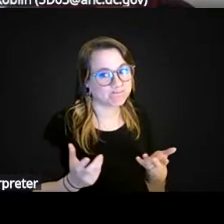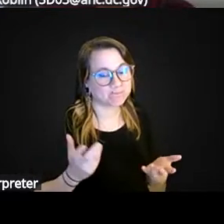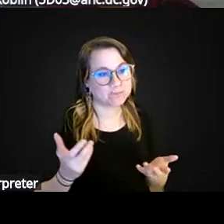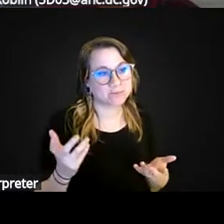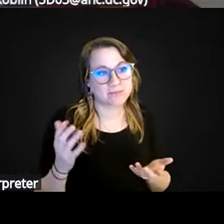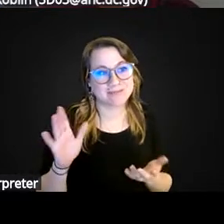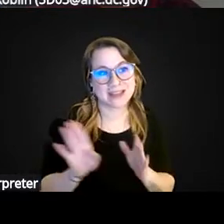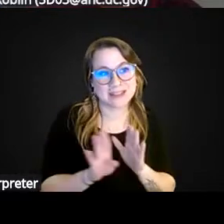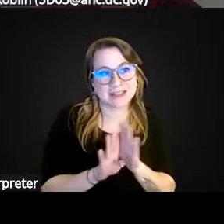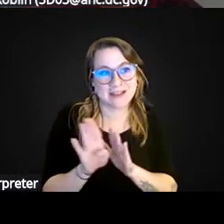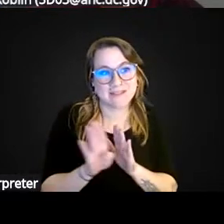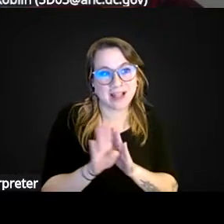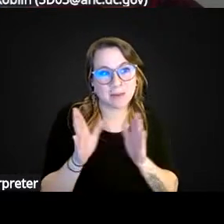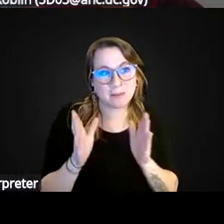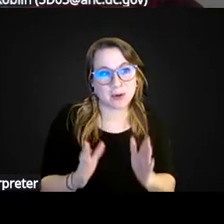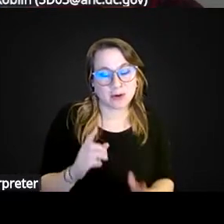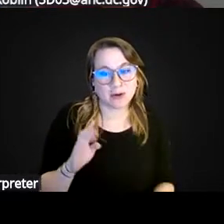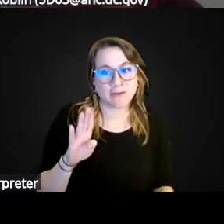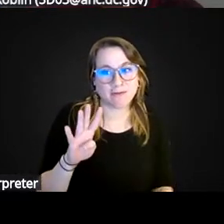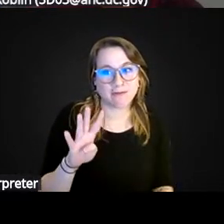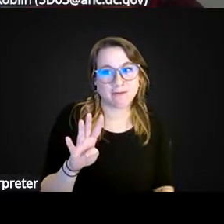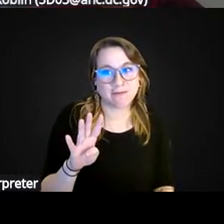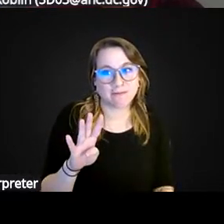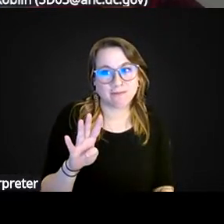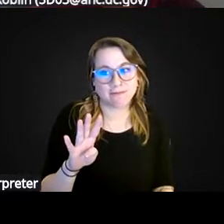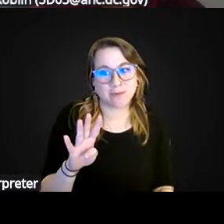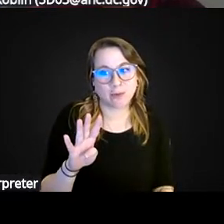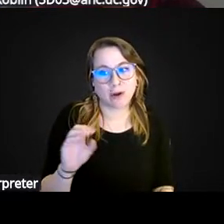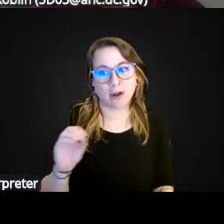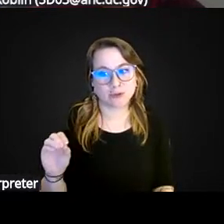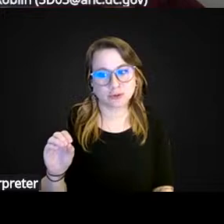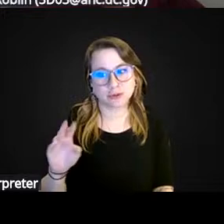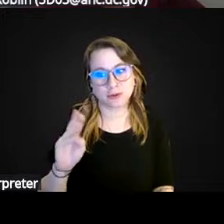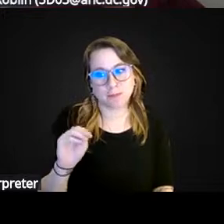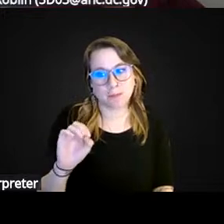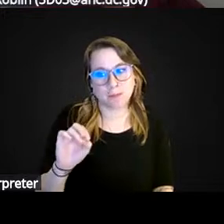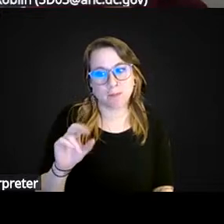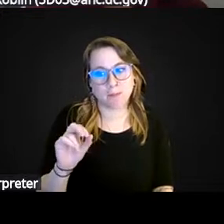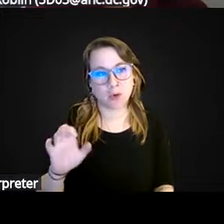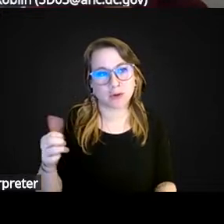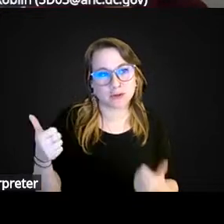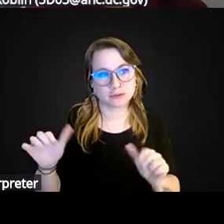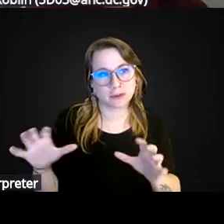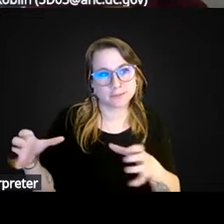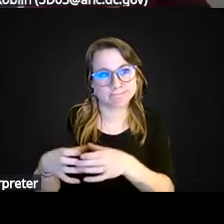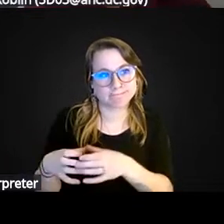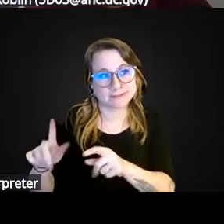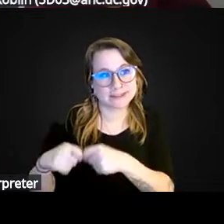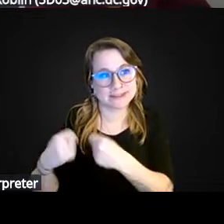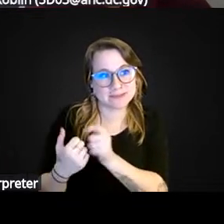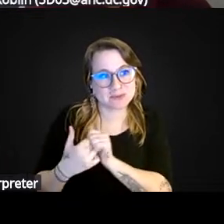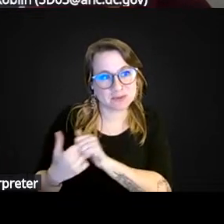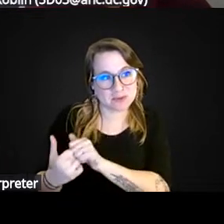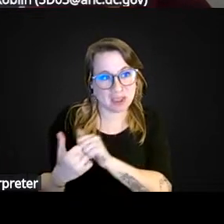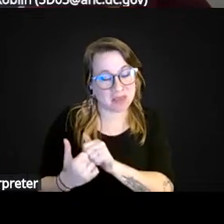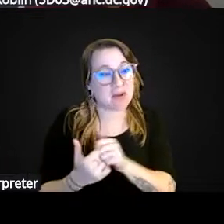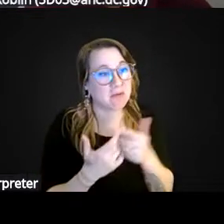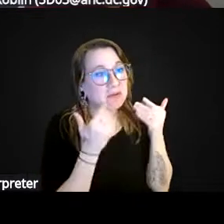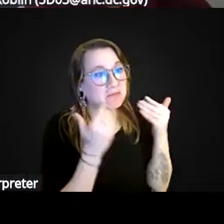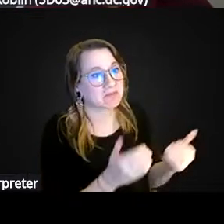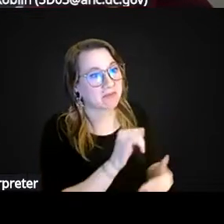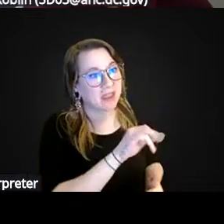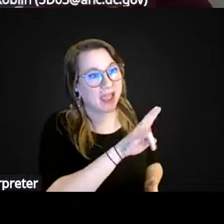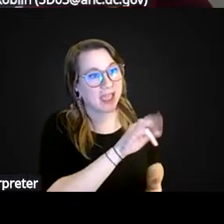developer, the 400 Morse, is trying to get his team together. And so if we could work on the Ivy City